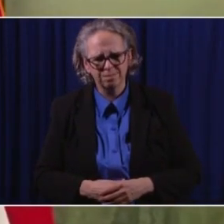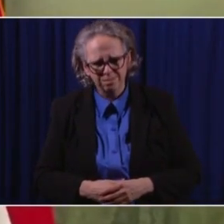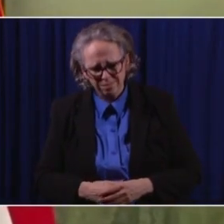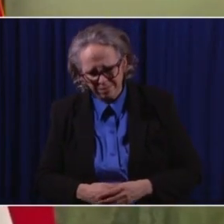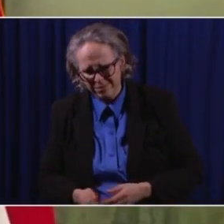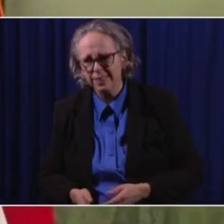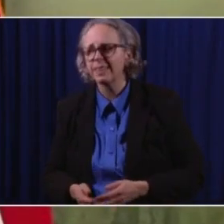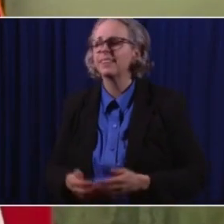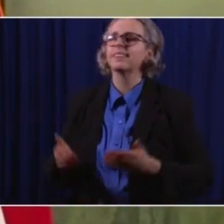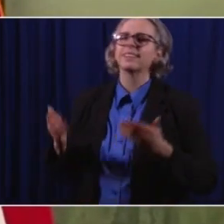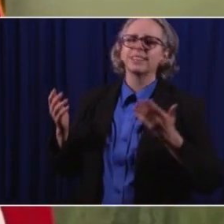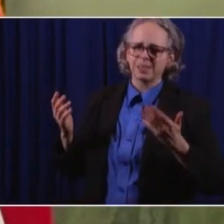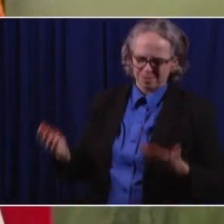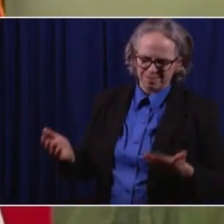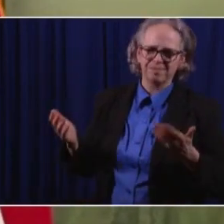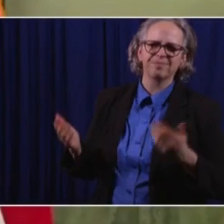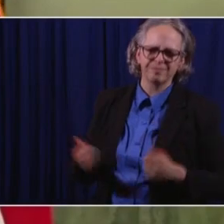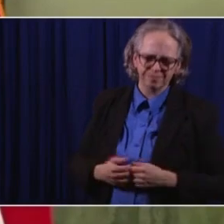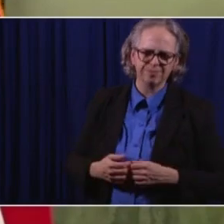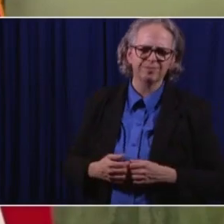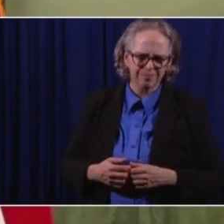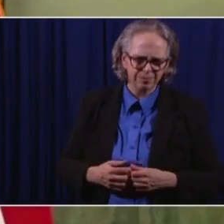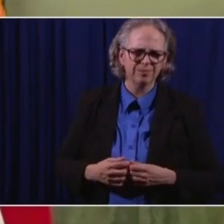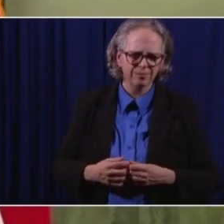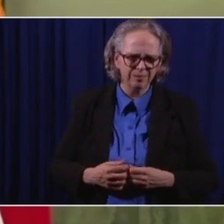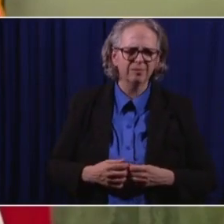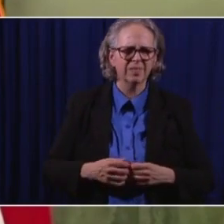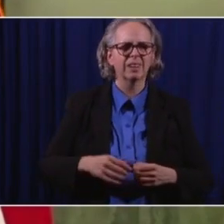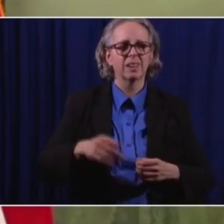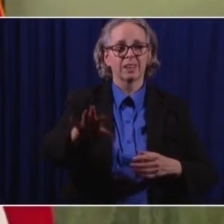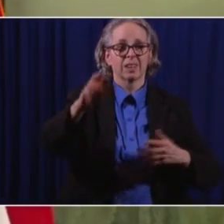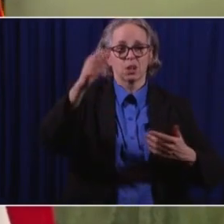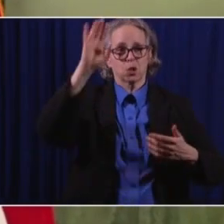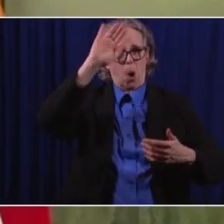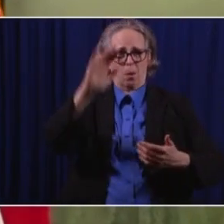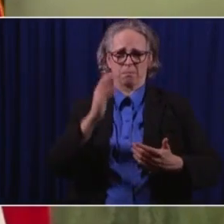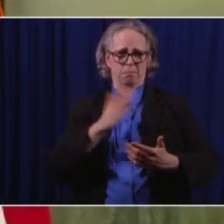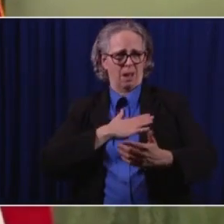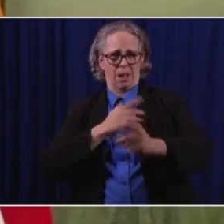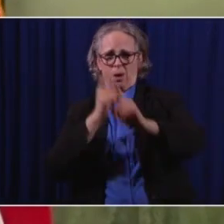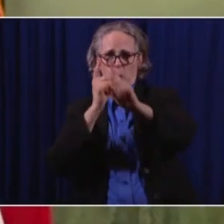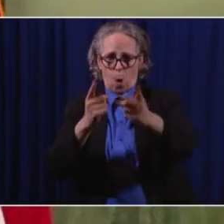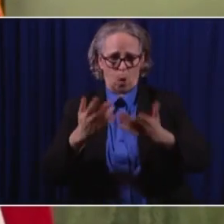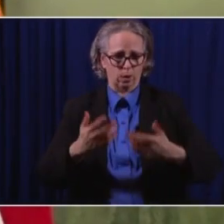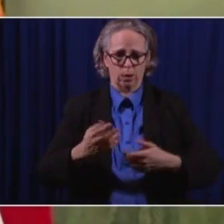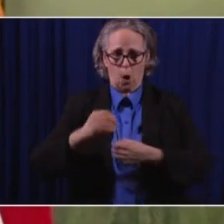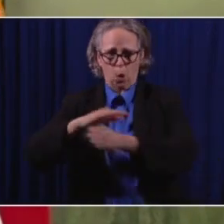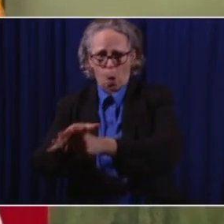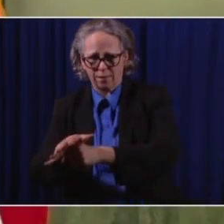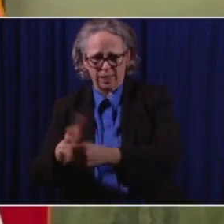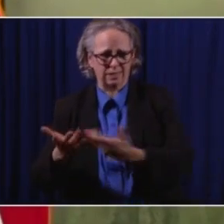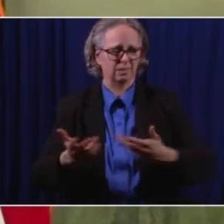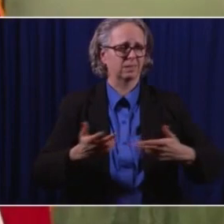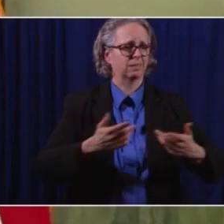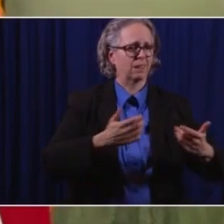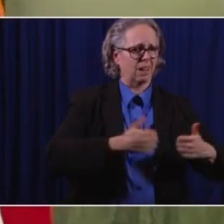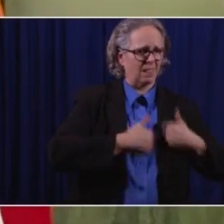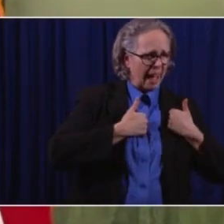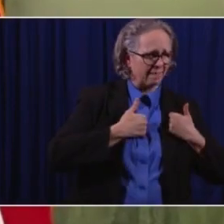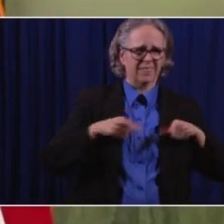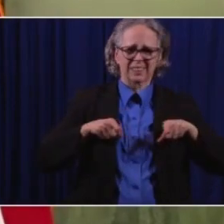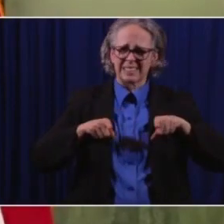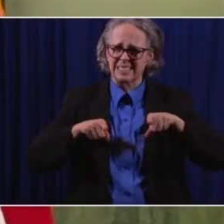To live with the virus, look, we need to adjust our routines. We can live with this